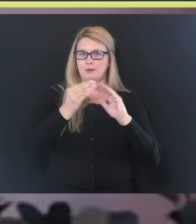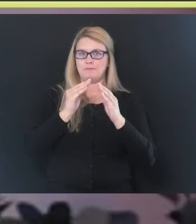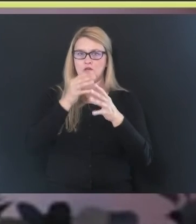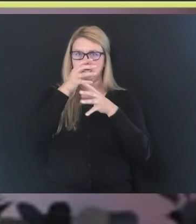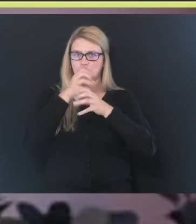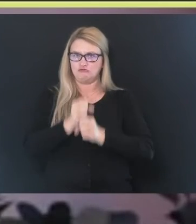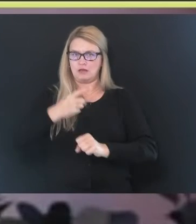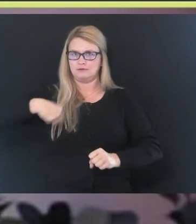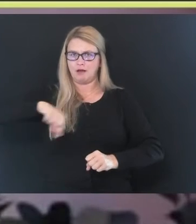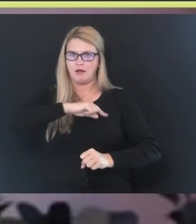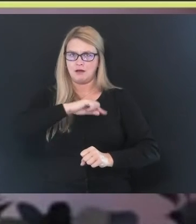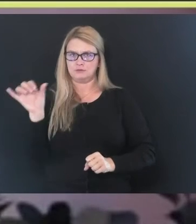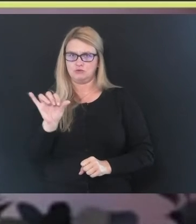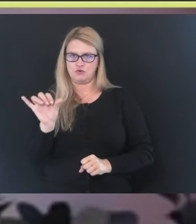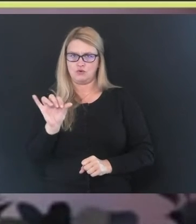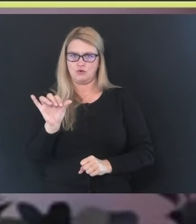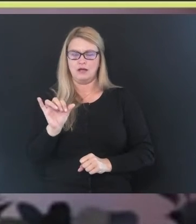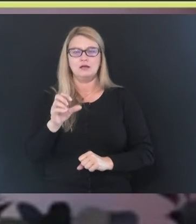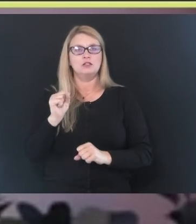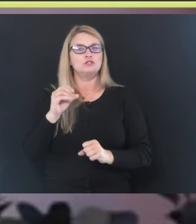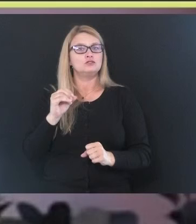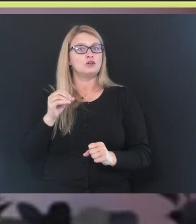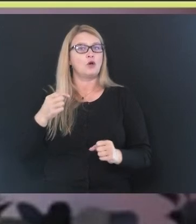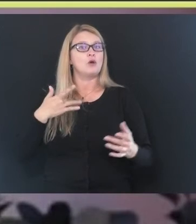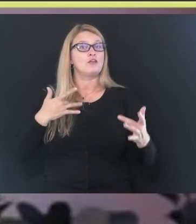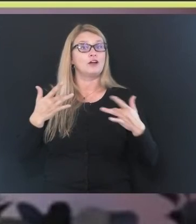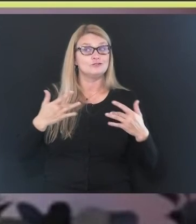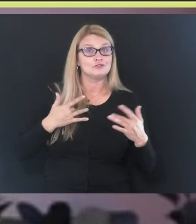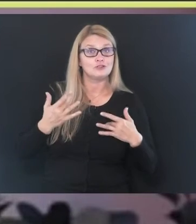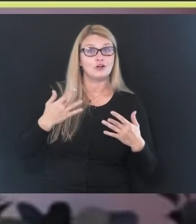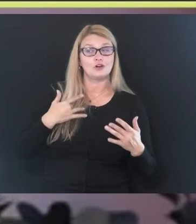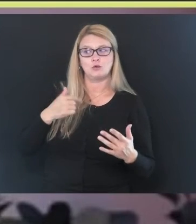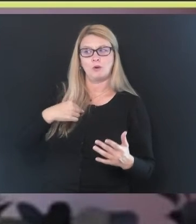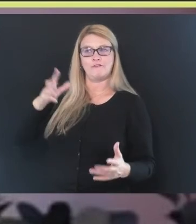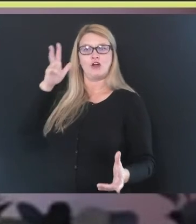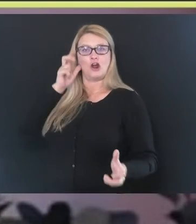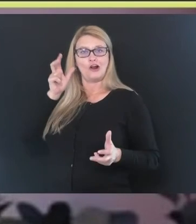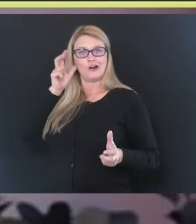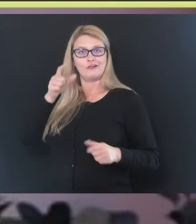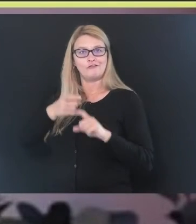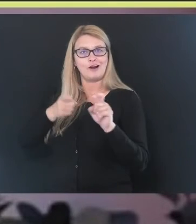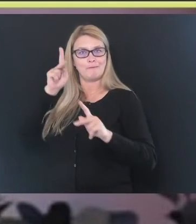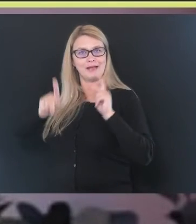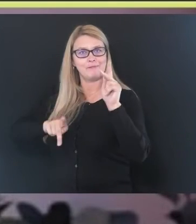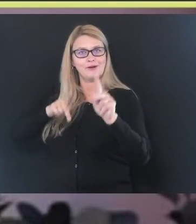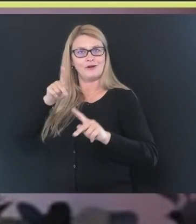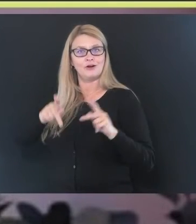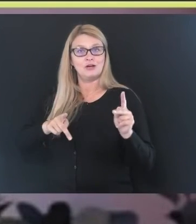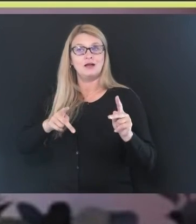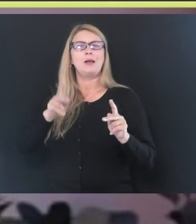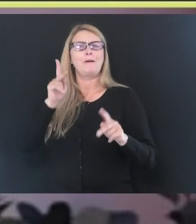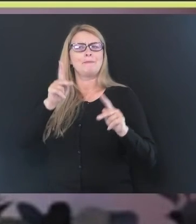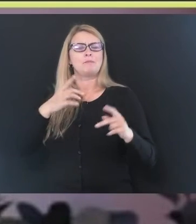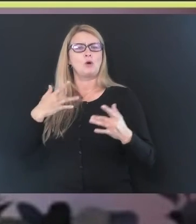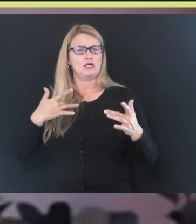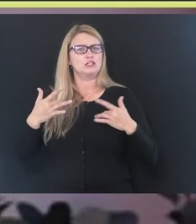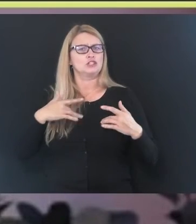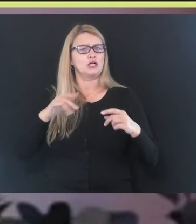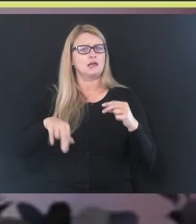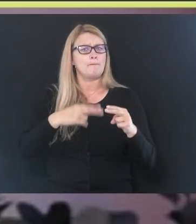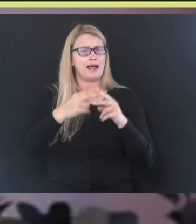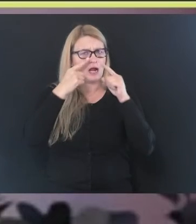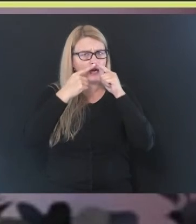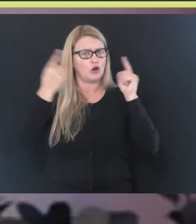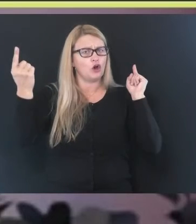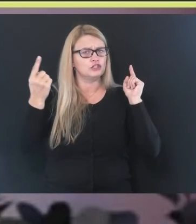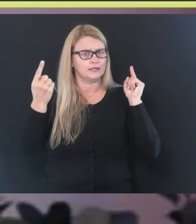them. In doing so, one of the concerns we've learned is, as with anything, there's an allergic reaction. I have asked with any type